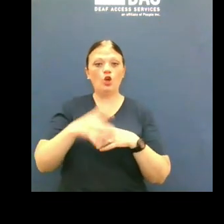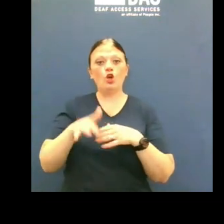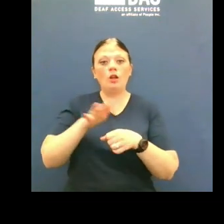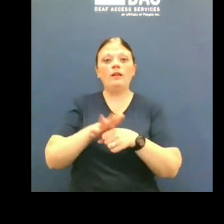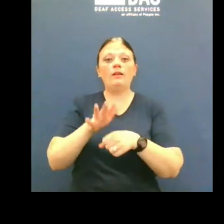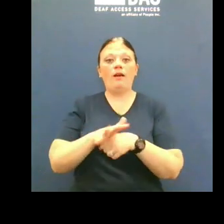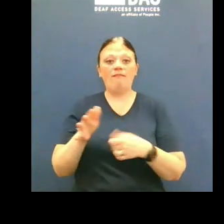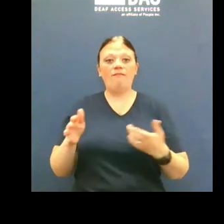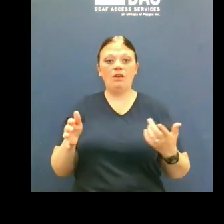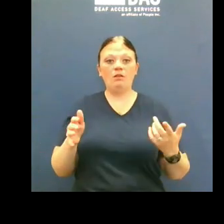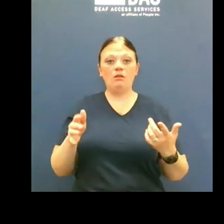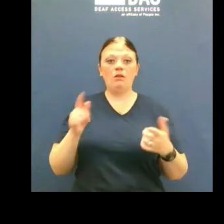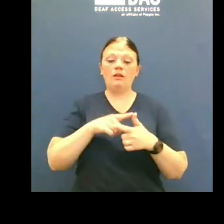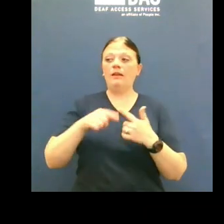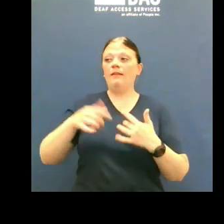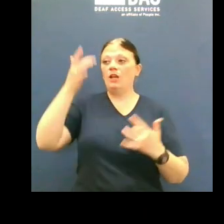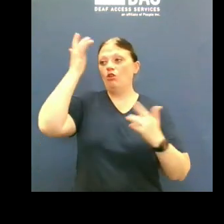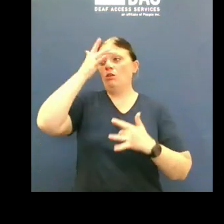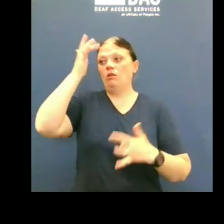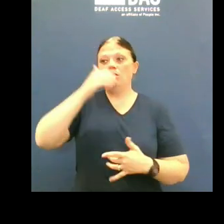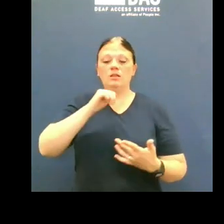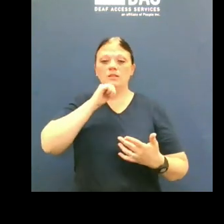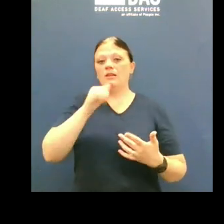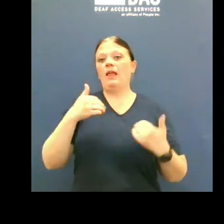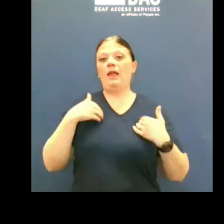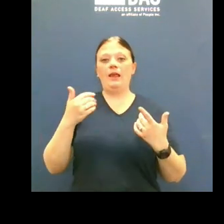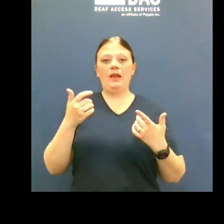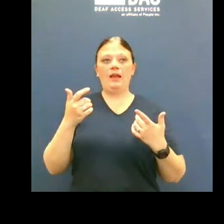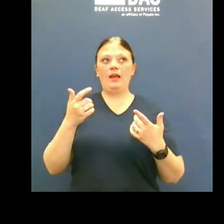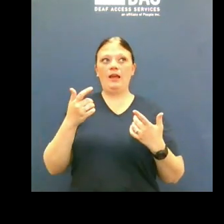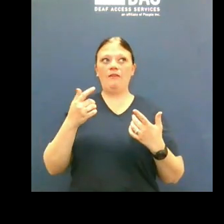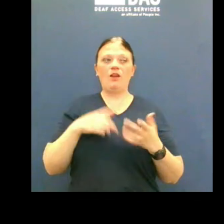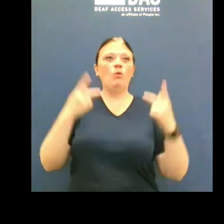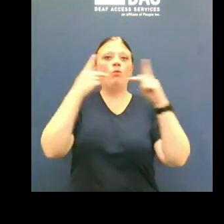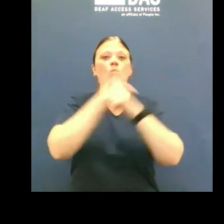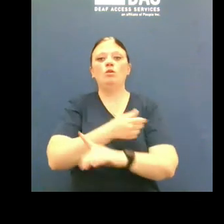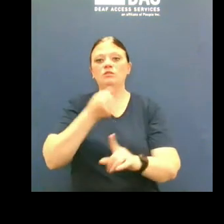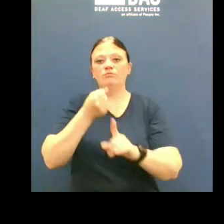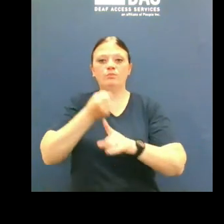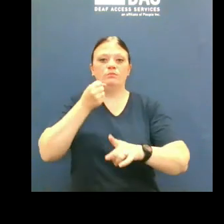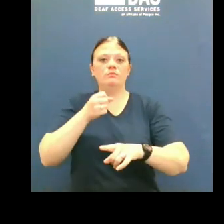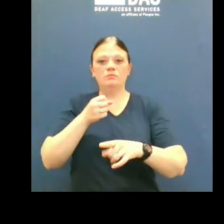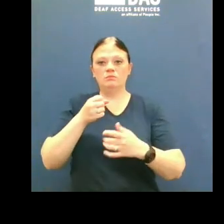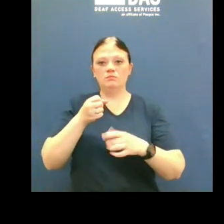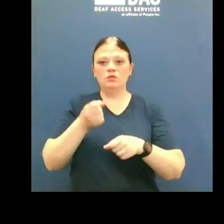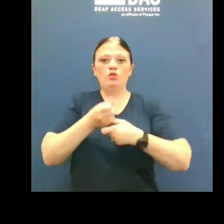enough so that their illness did not have a much more detrimental impact, including death.